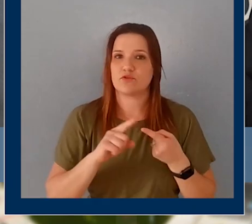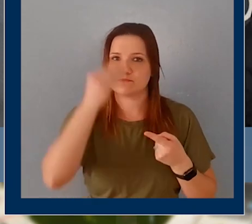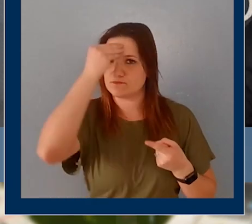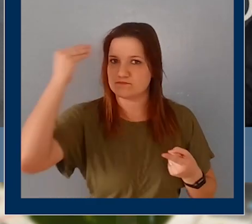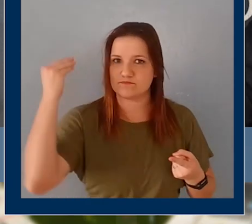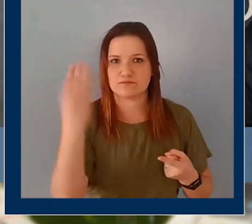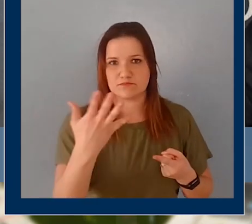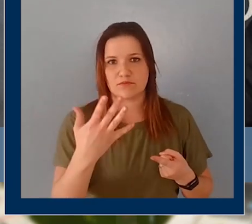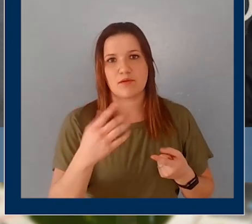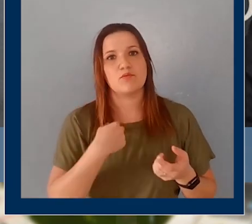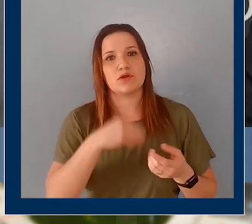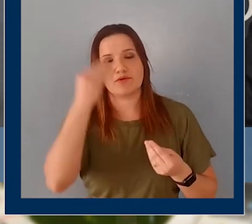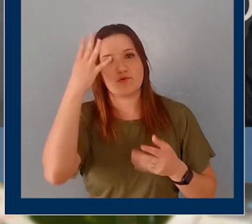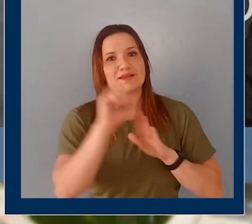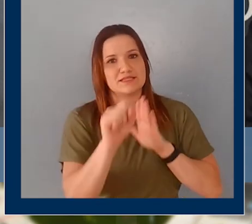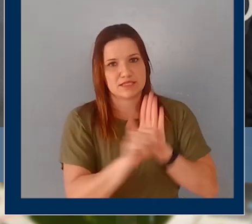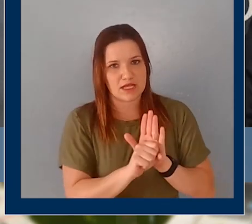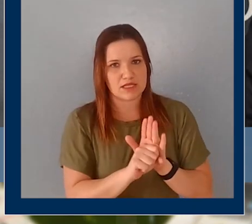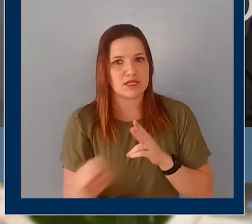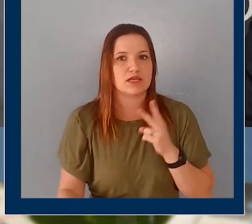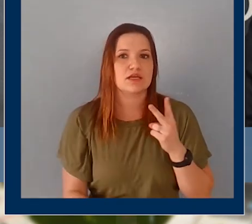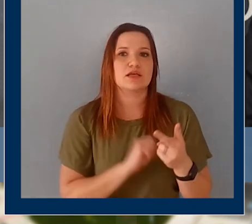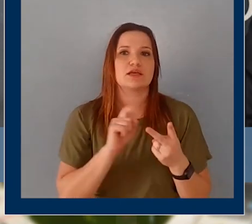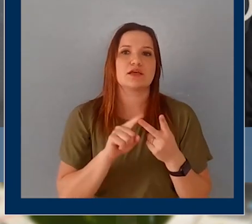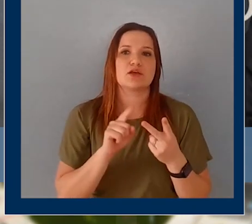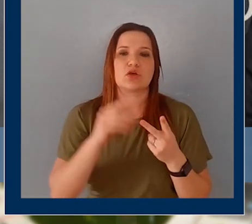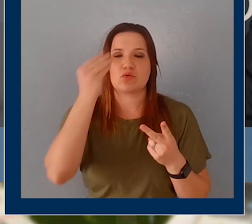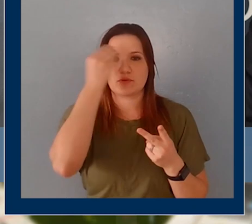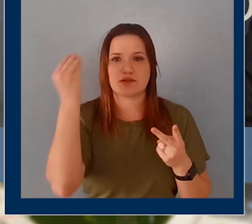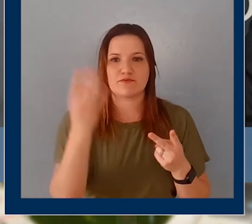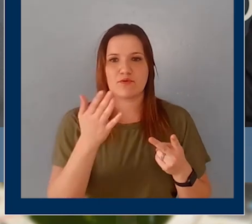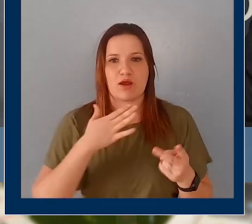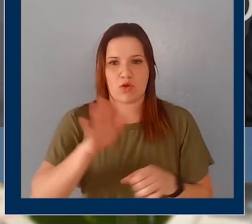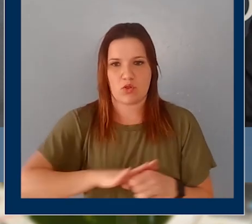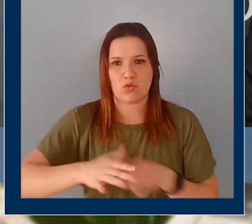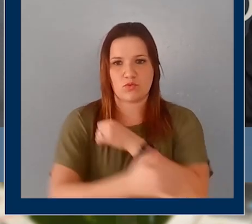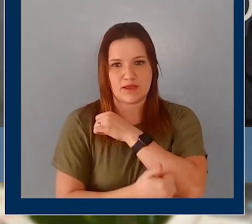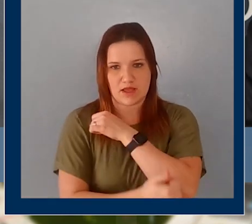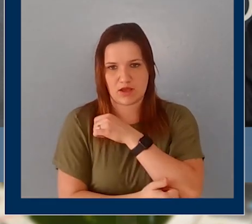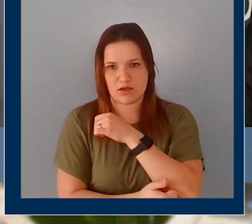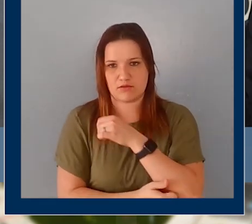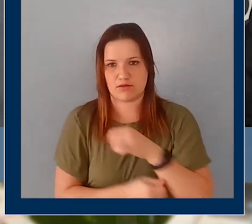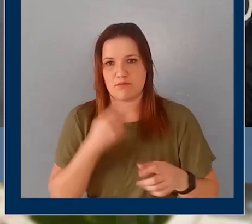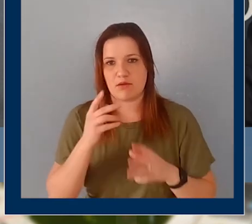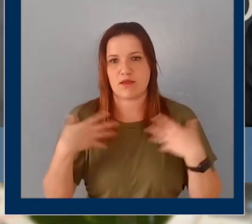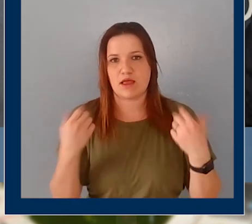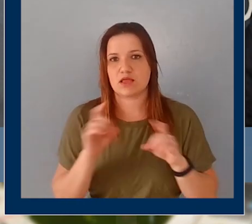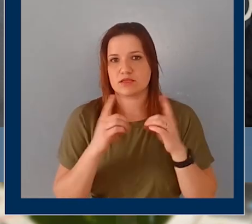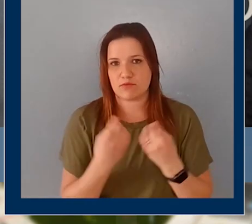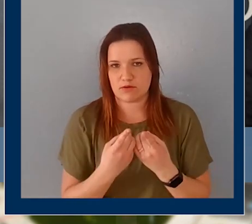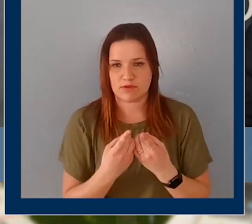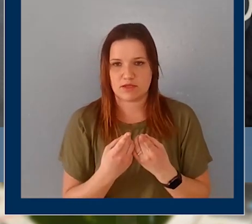that you're not notifying them to get permission, but they want this to be really kind of a regional, if